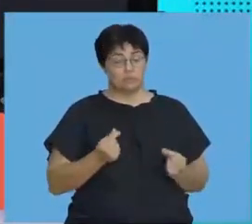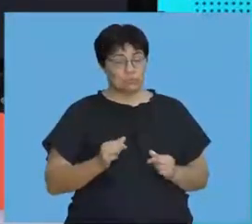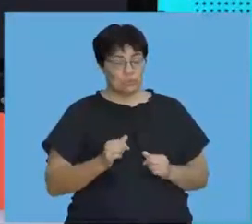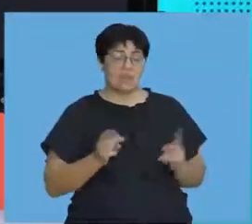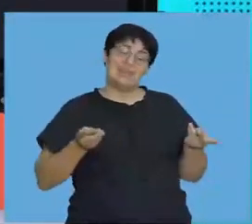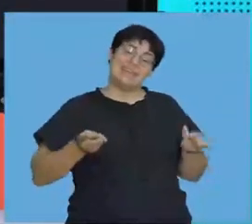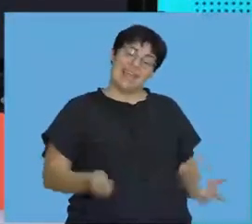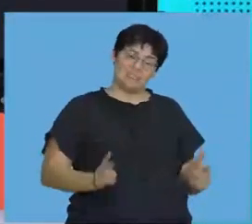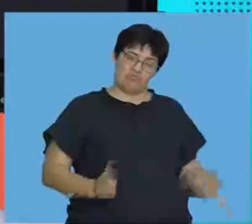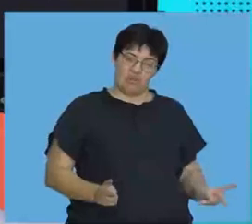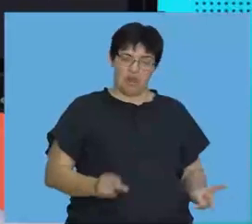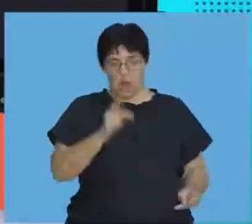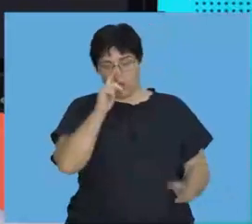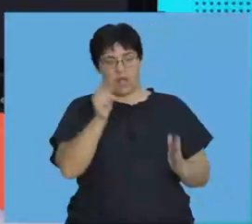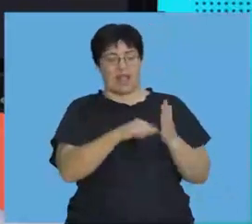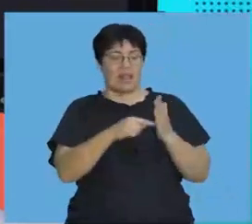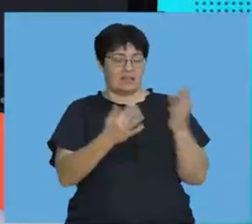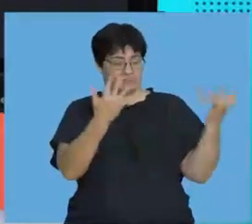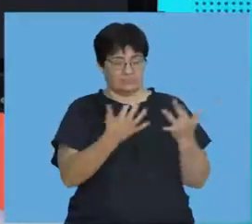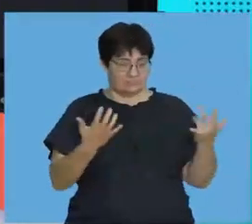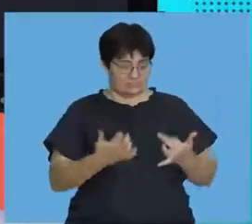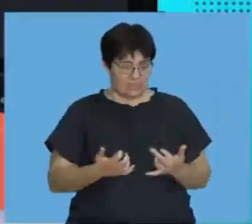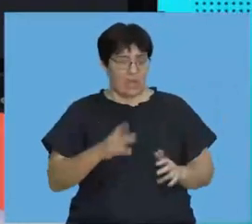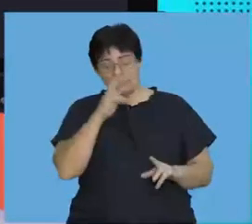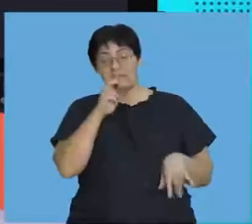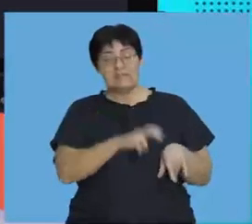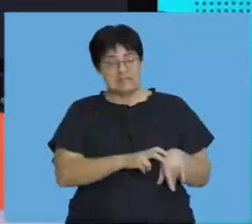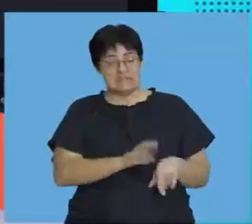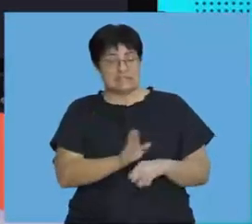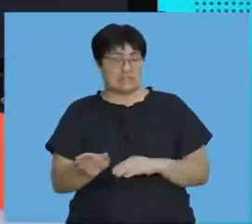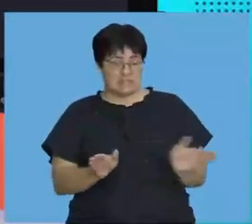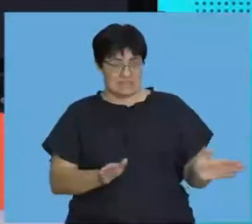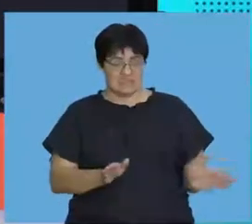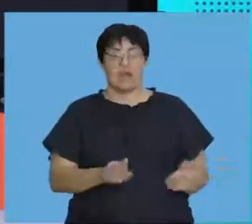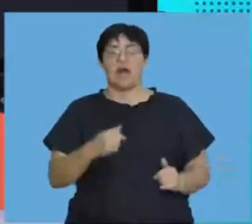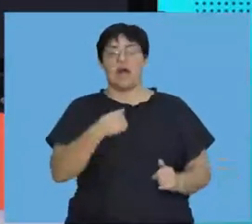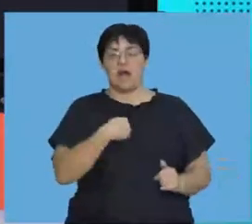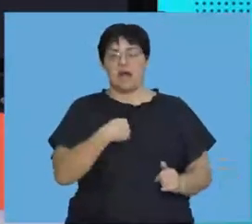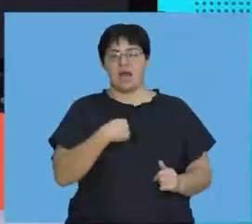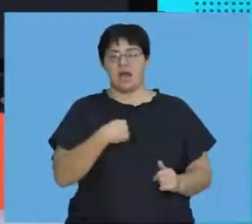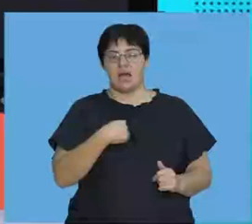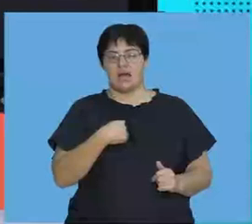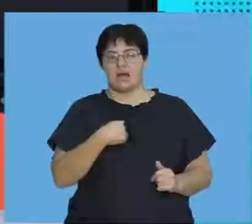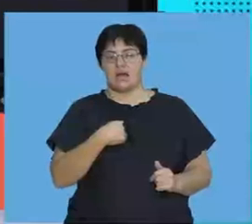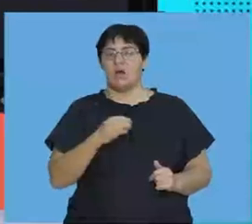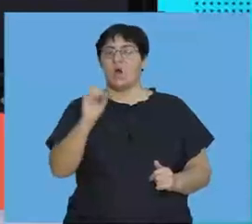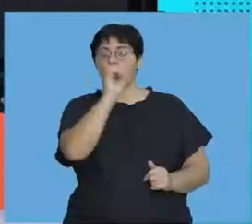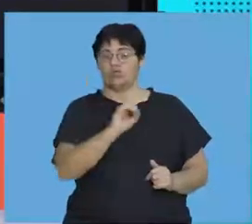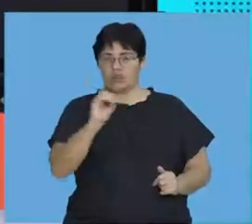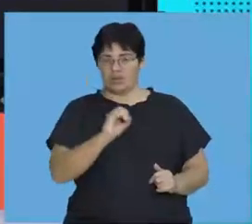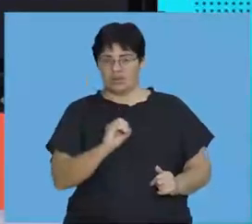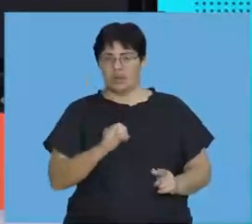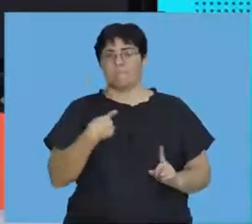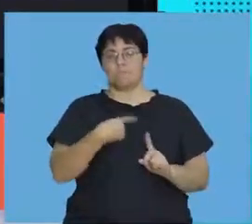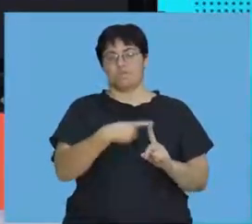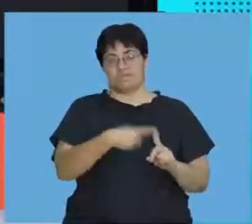do naturally when I look at calculations that require a direction, is I make original direction of